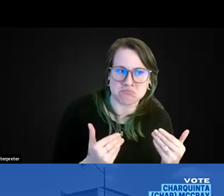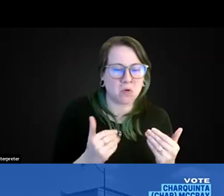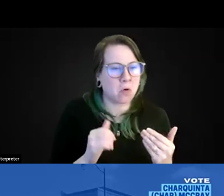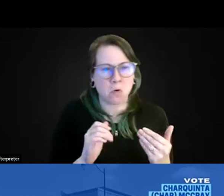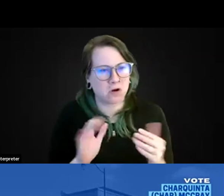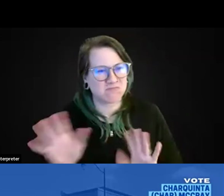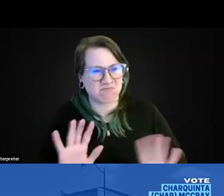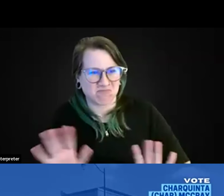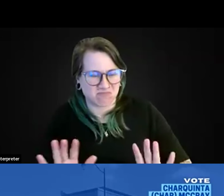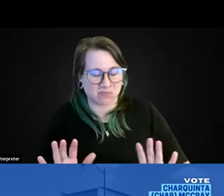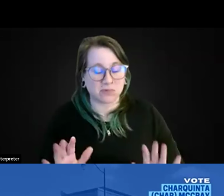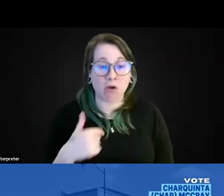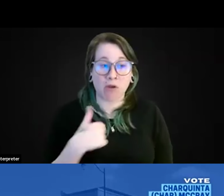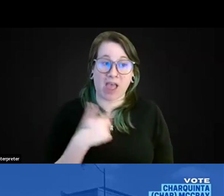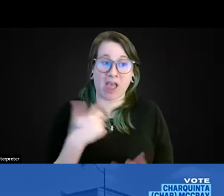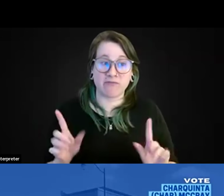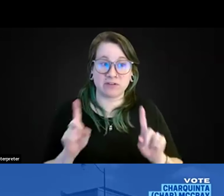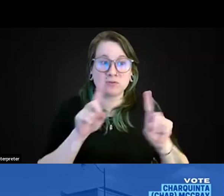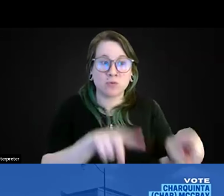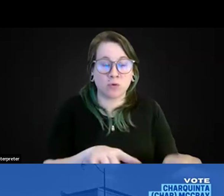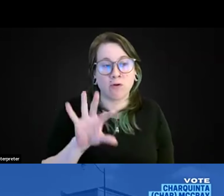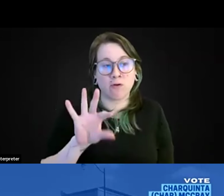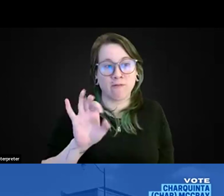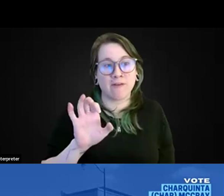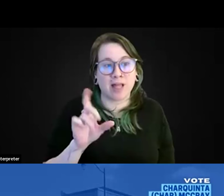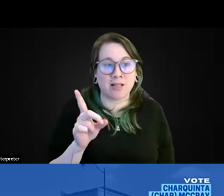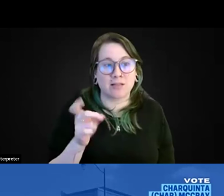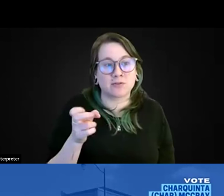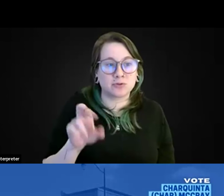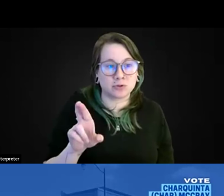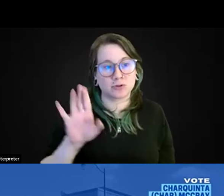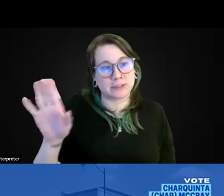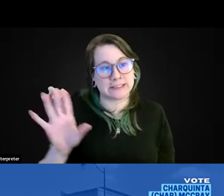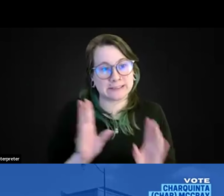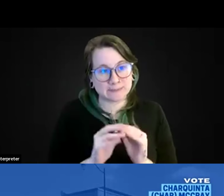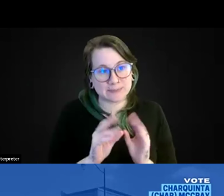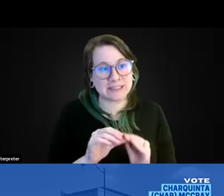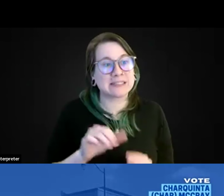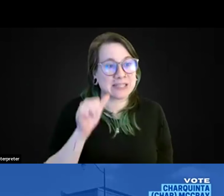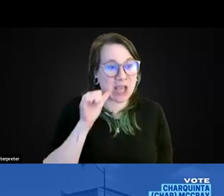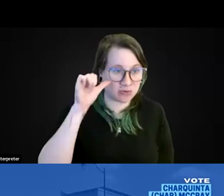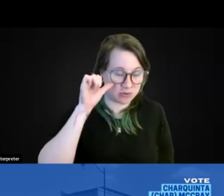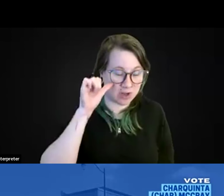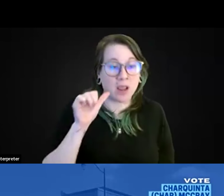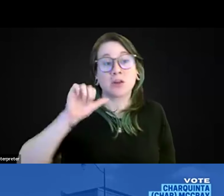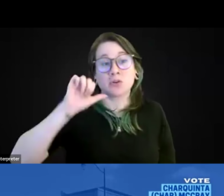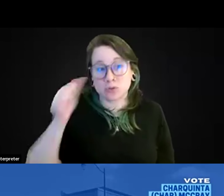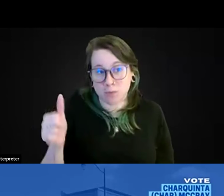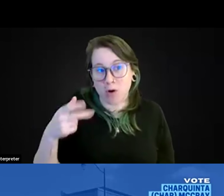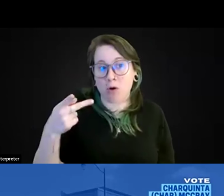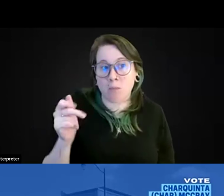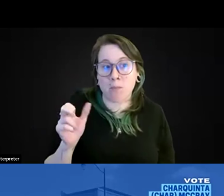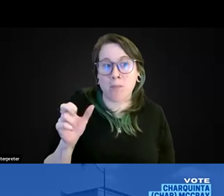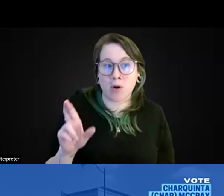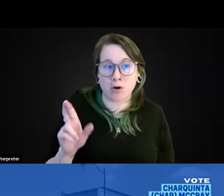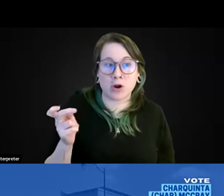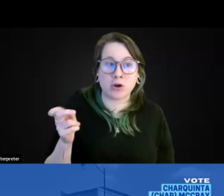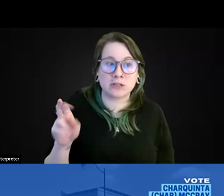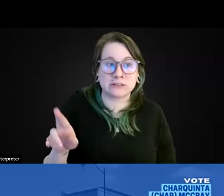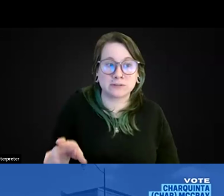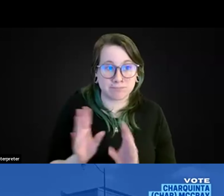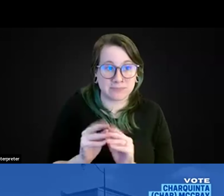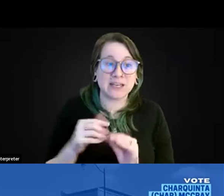I attended Councilmember Felder's meeting yesterday, and I will attend Councilmember Parker's meeting tomorrow. Hope that